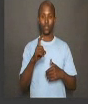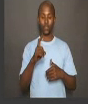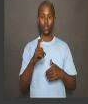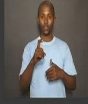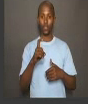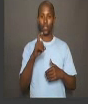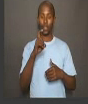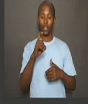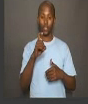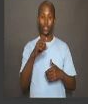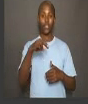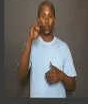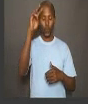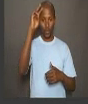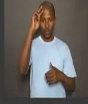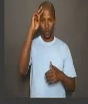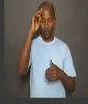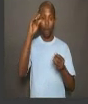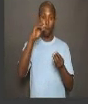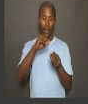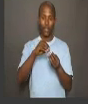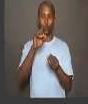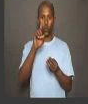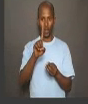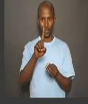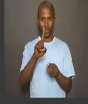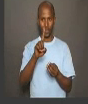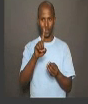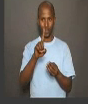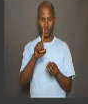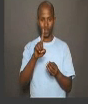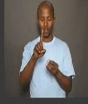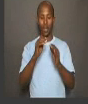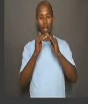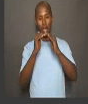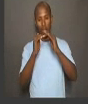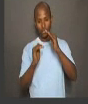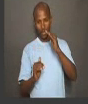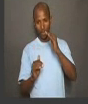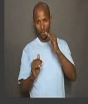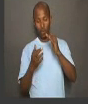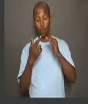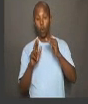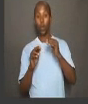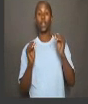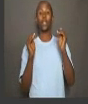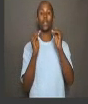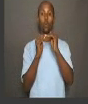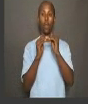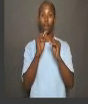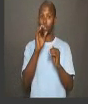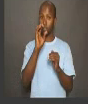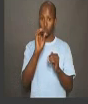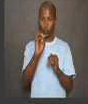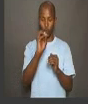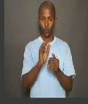which x squared plus 1 is less than or equal